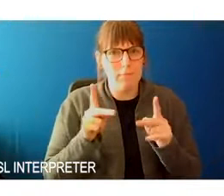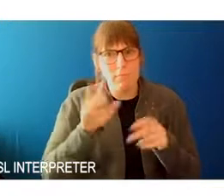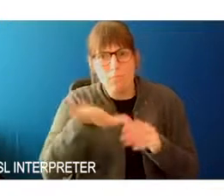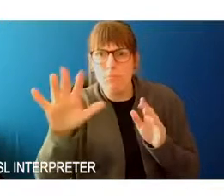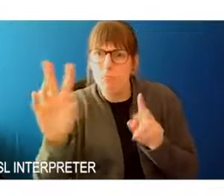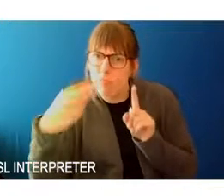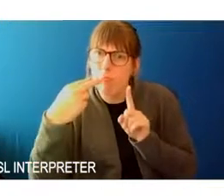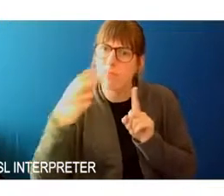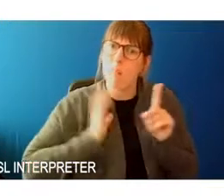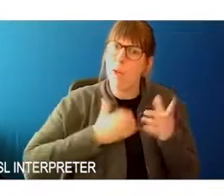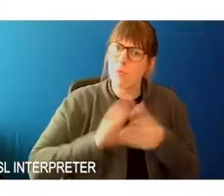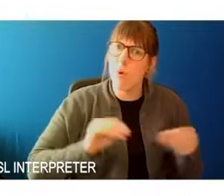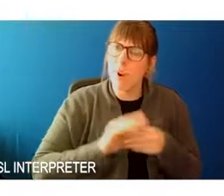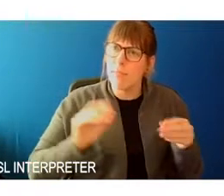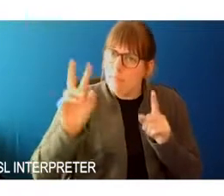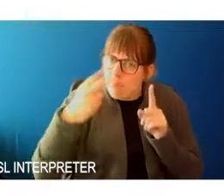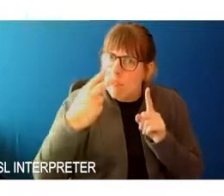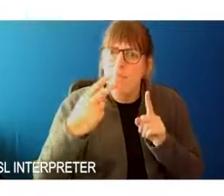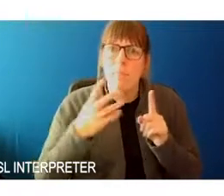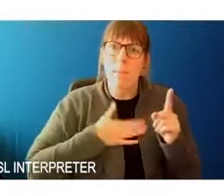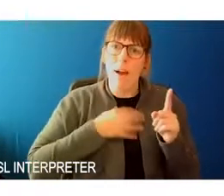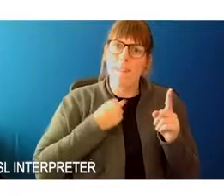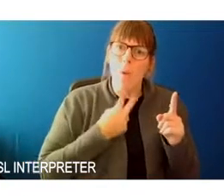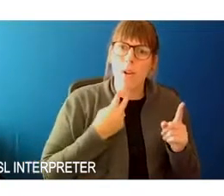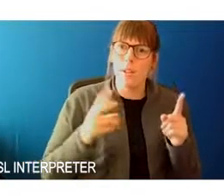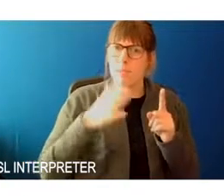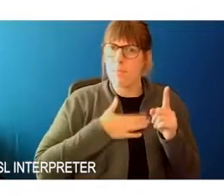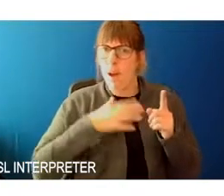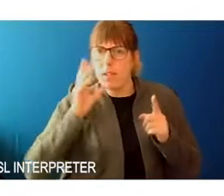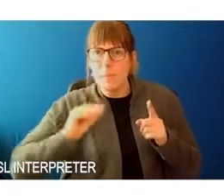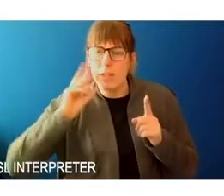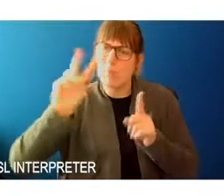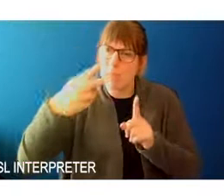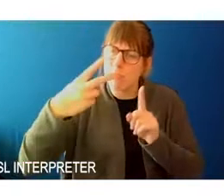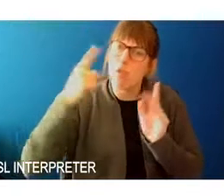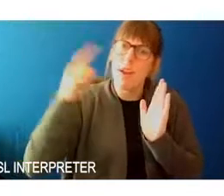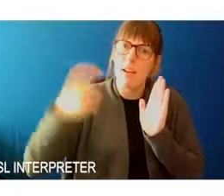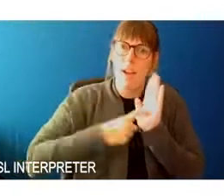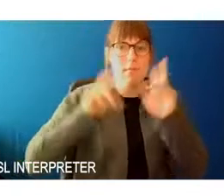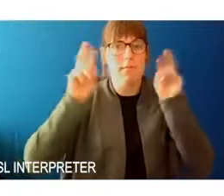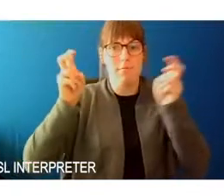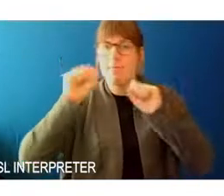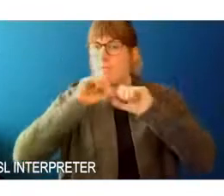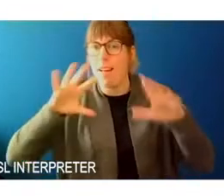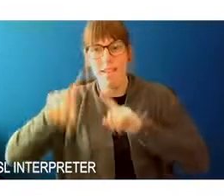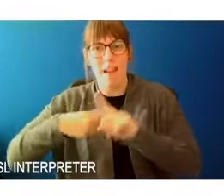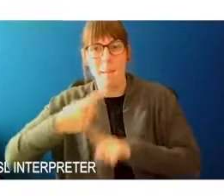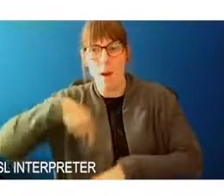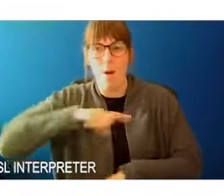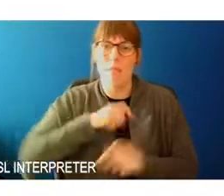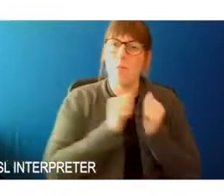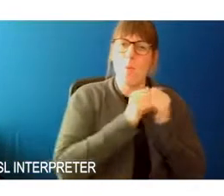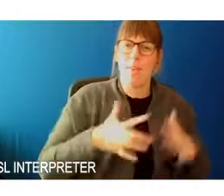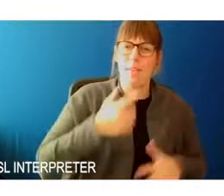there, pushing it out there, insisting that people hear our story and hear our voice and recognize that there's